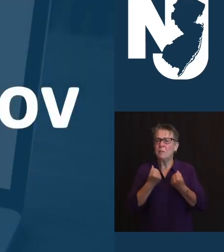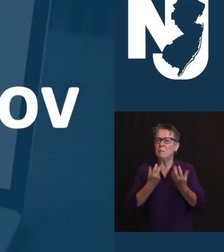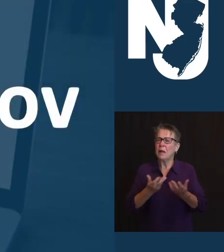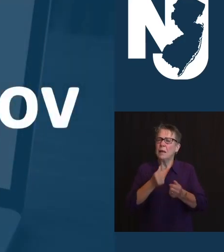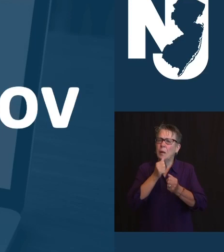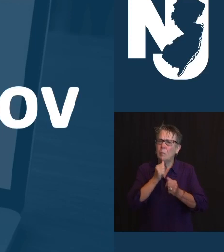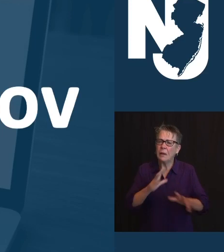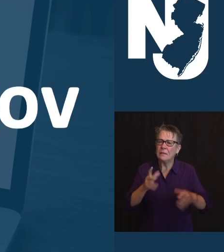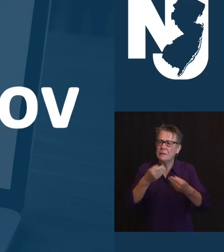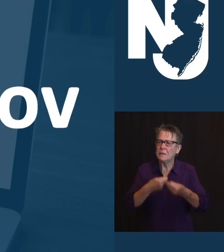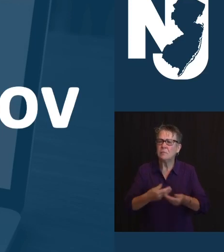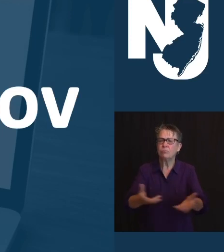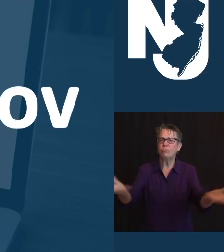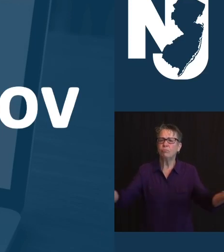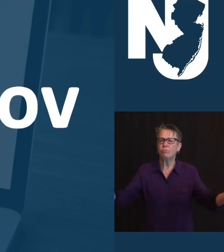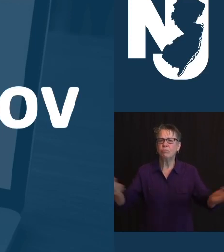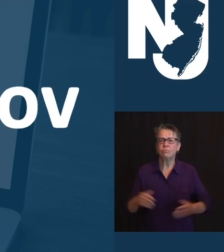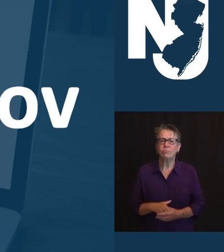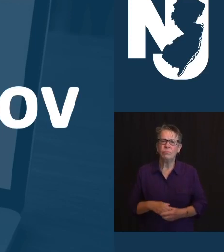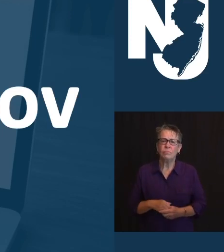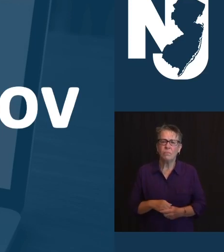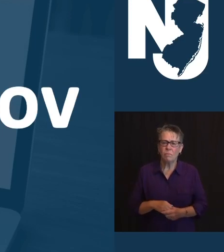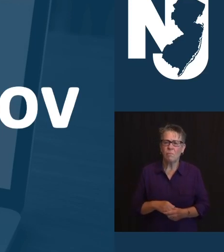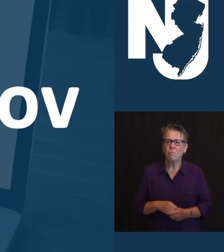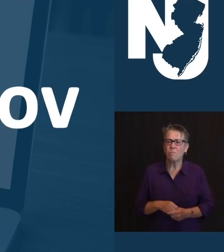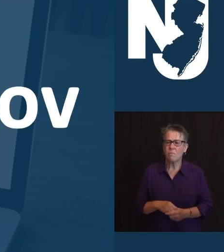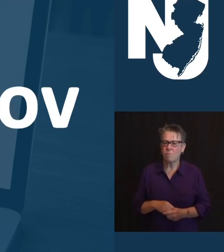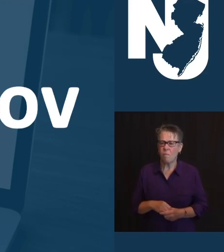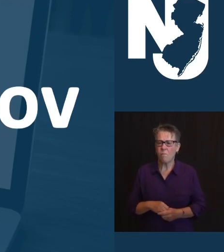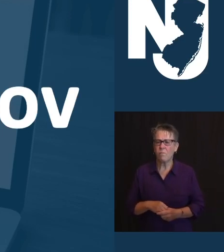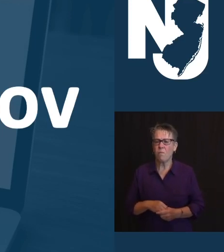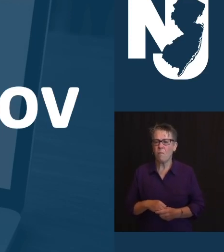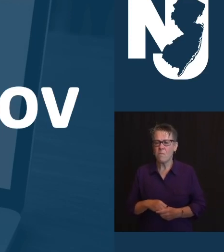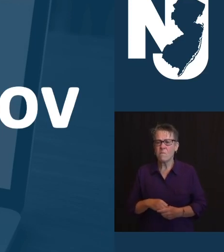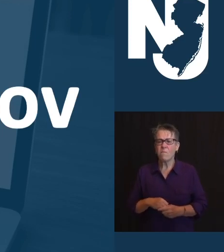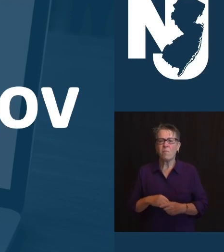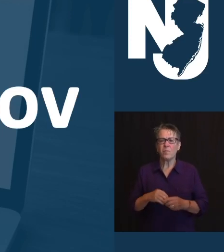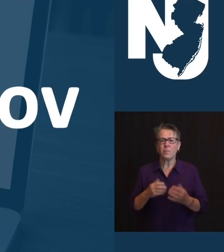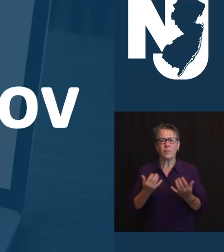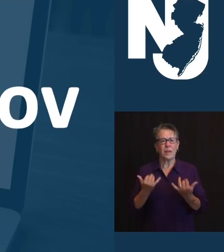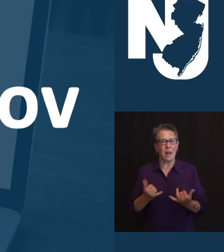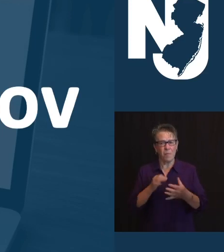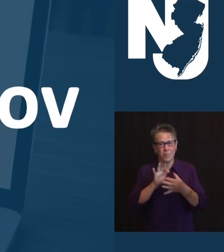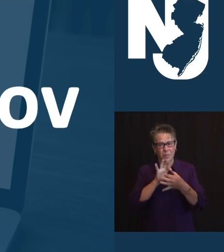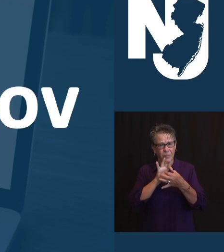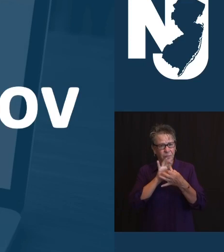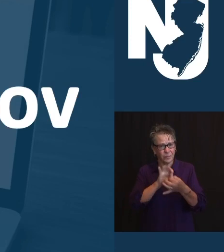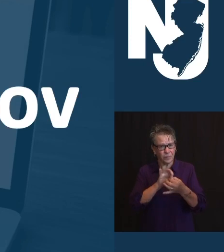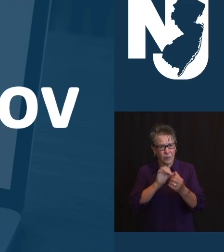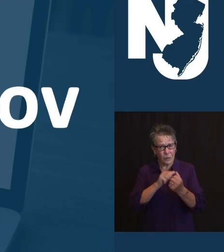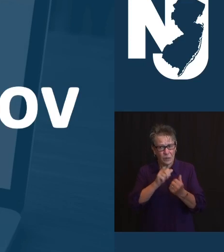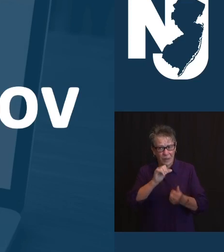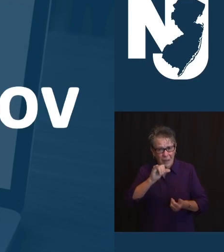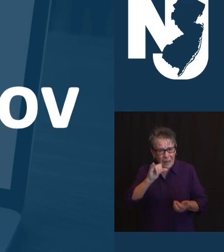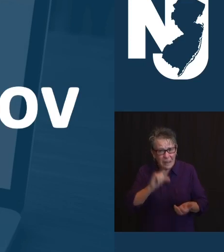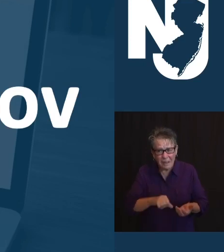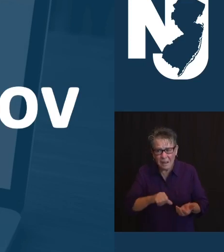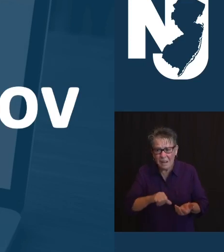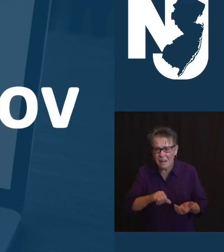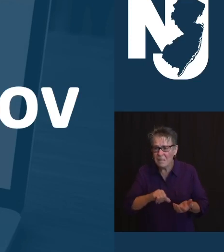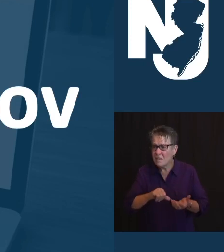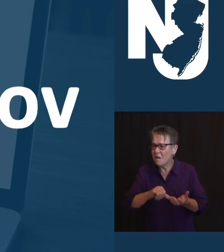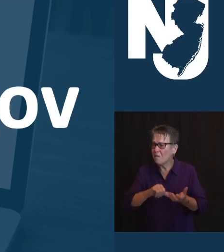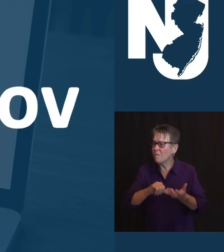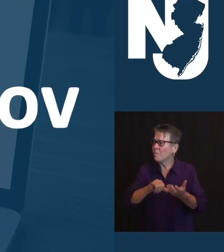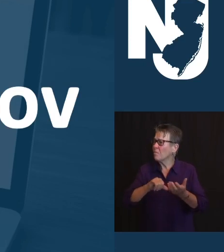cautionary tale of how our national politics has careened off the rails over the past 4 years. The